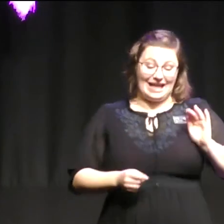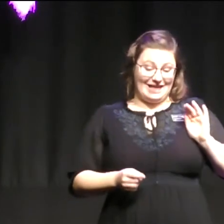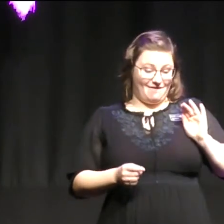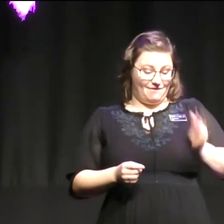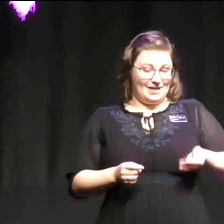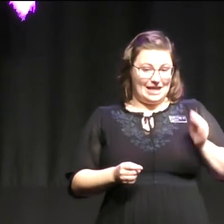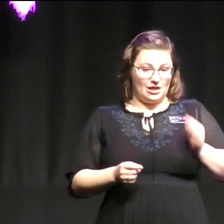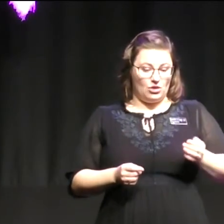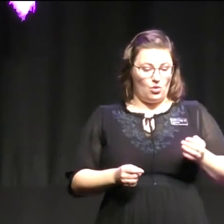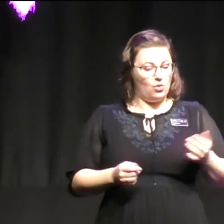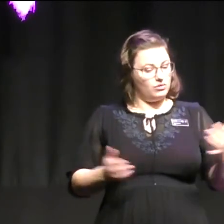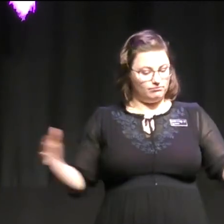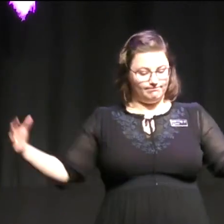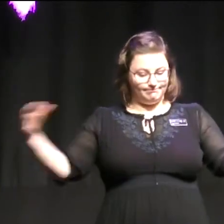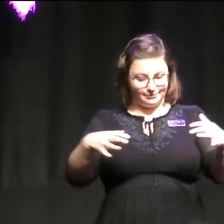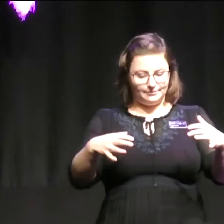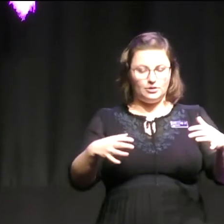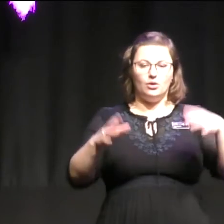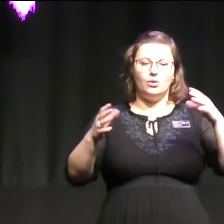come and